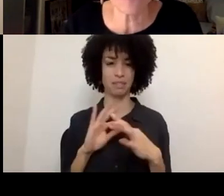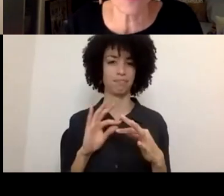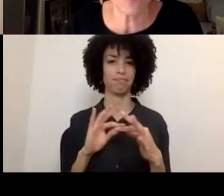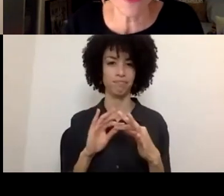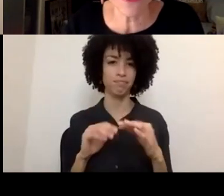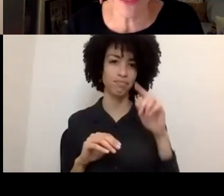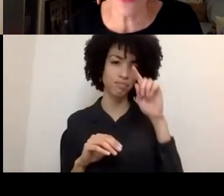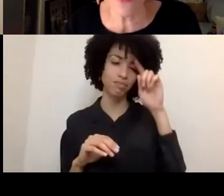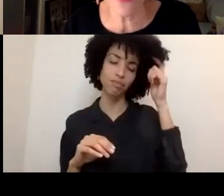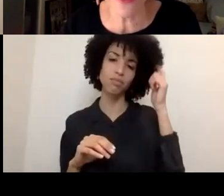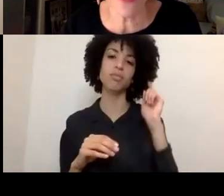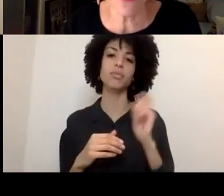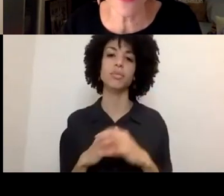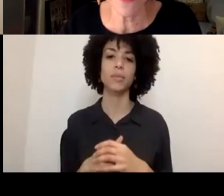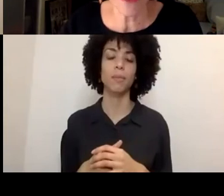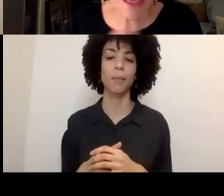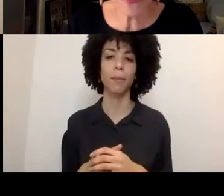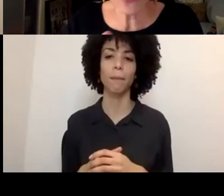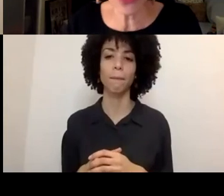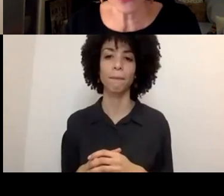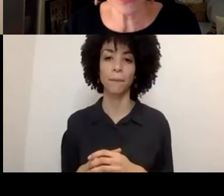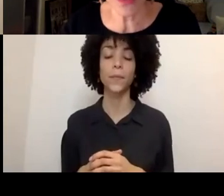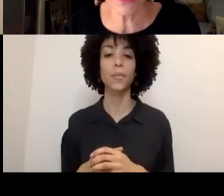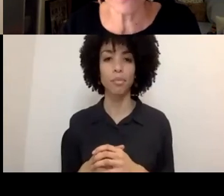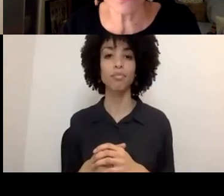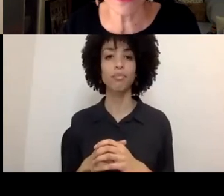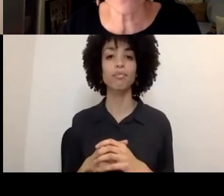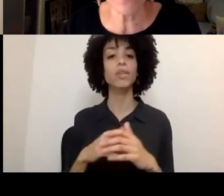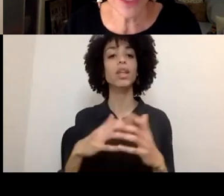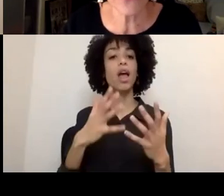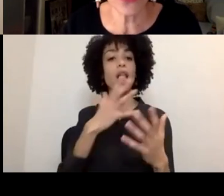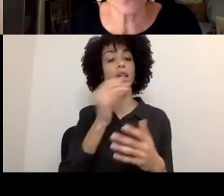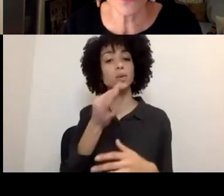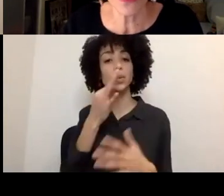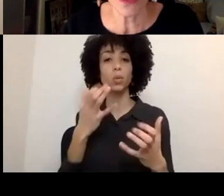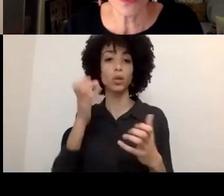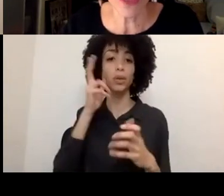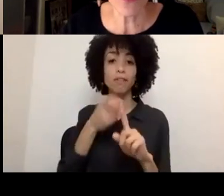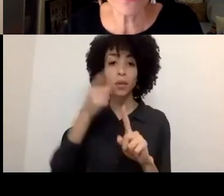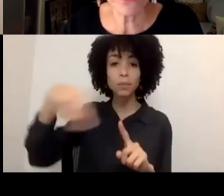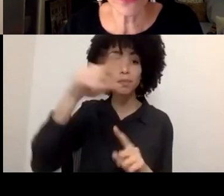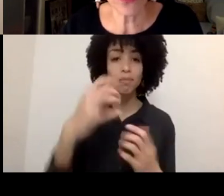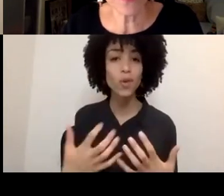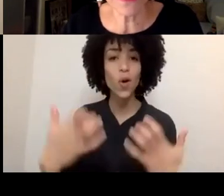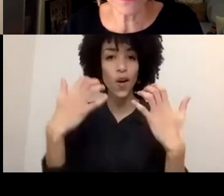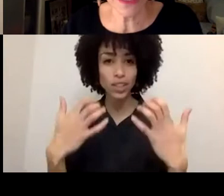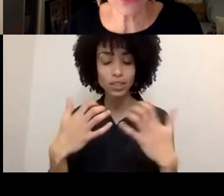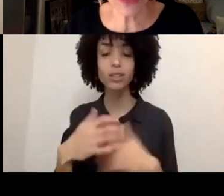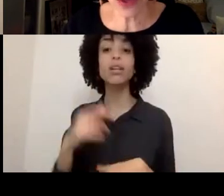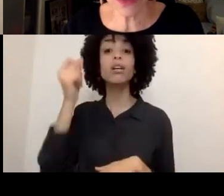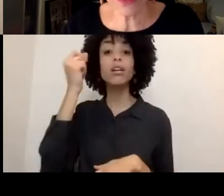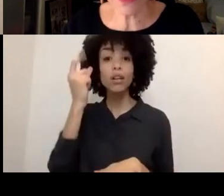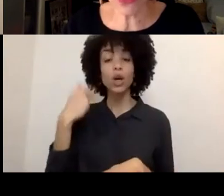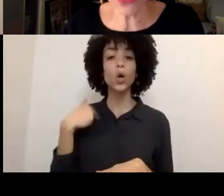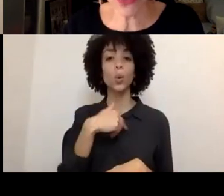from our amazing panelists tonight and from you, our audience. And on that note, I want to let you know that we'll be sending out